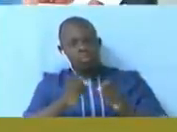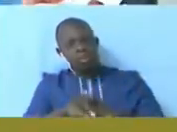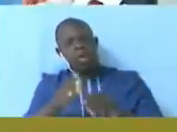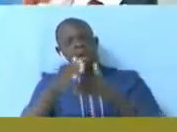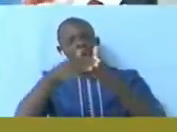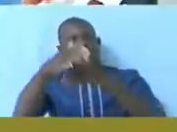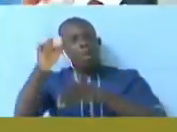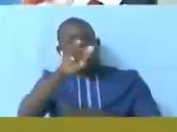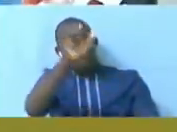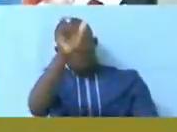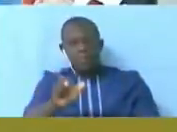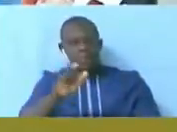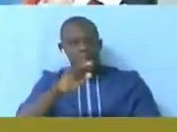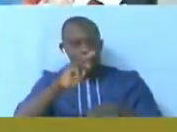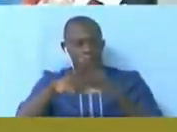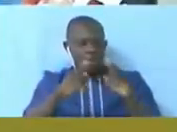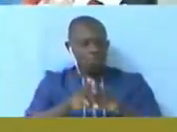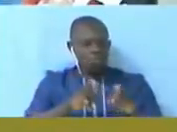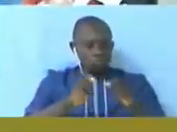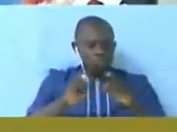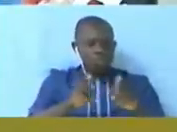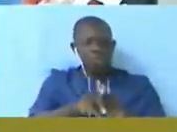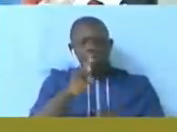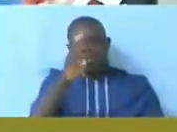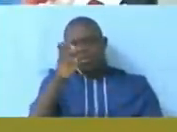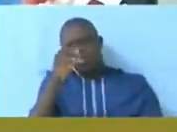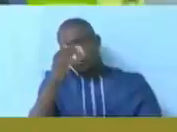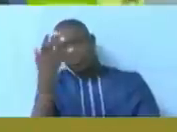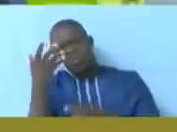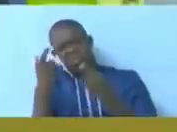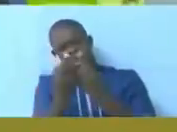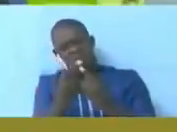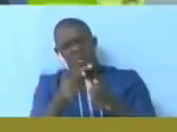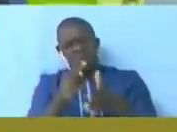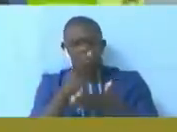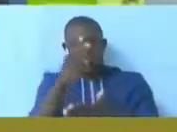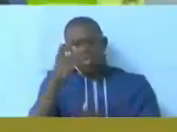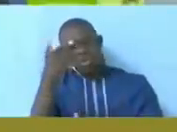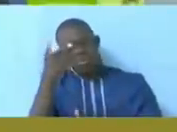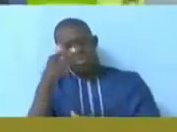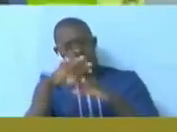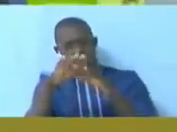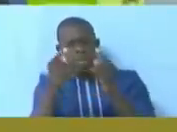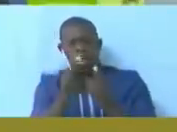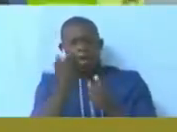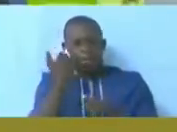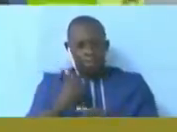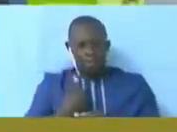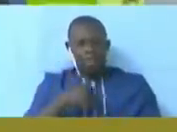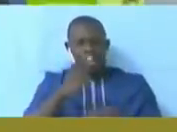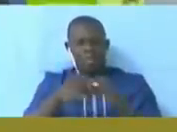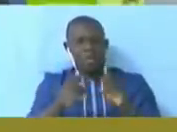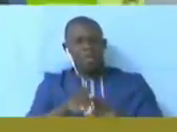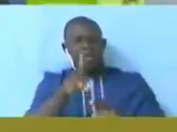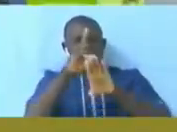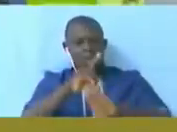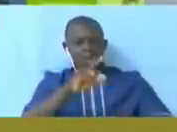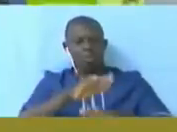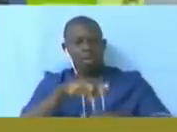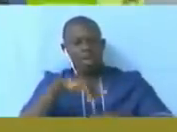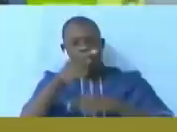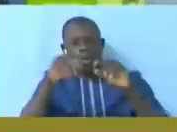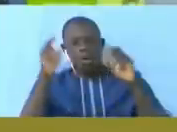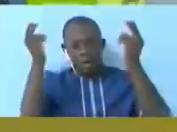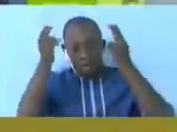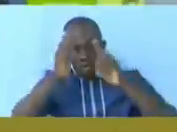control, you know, about 20-something or 30-something people, depending on the size of the judicial. That's quite true. But there was also equally a potential